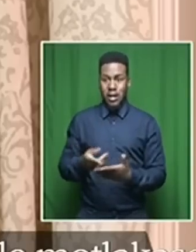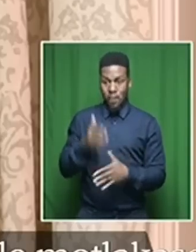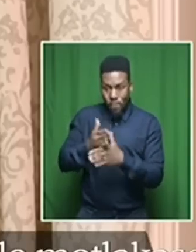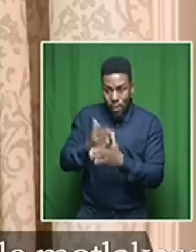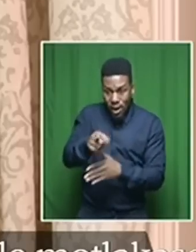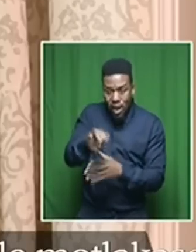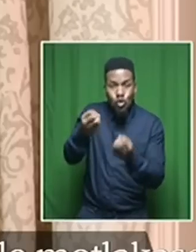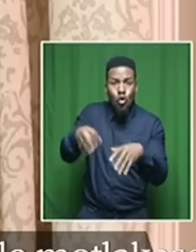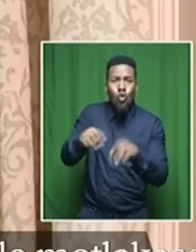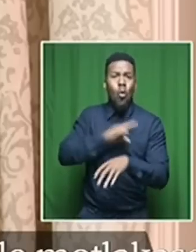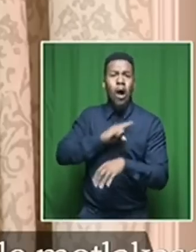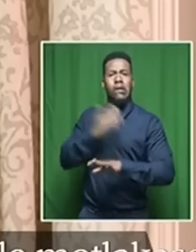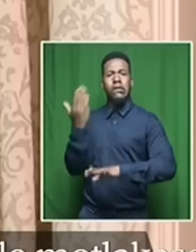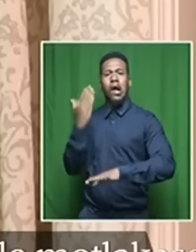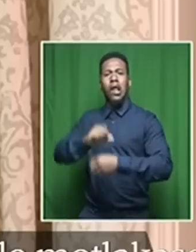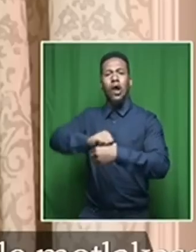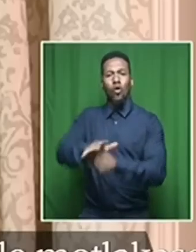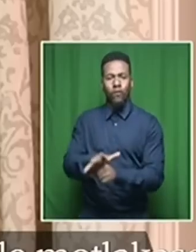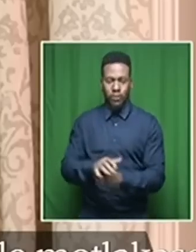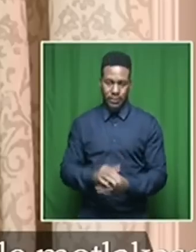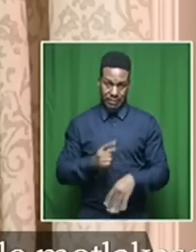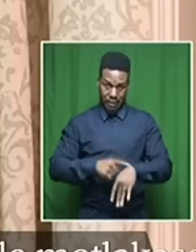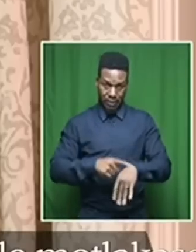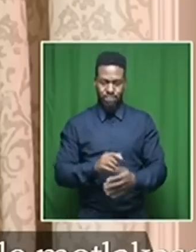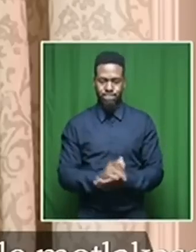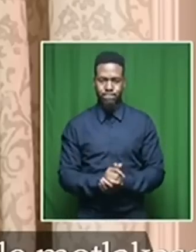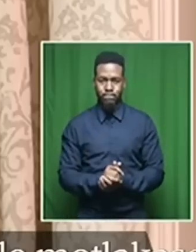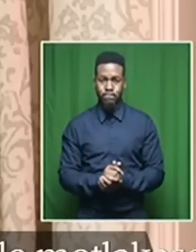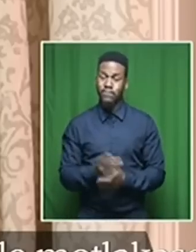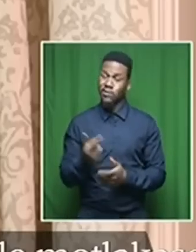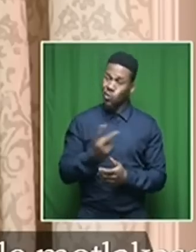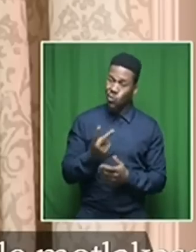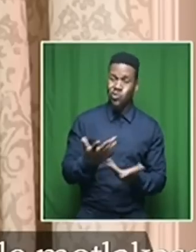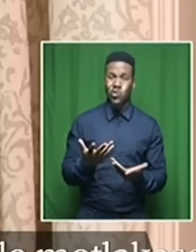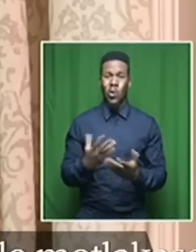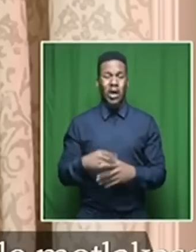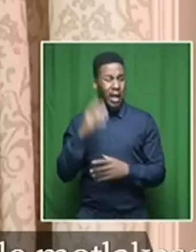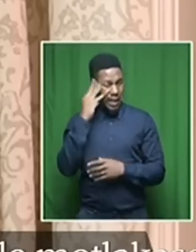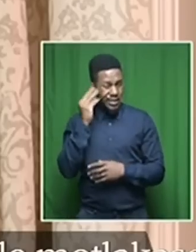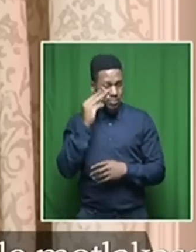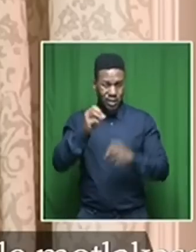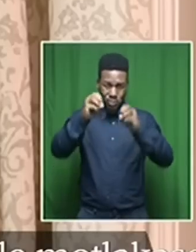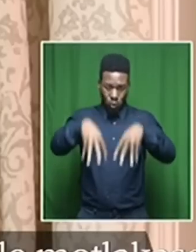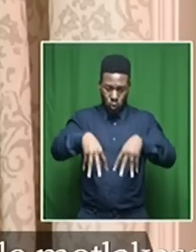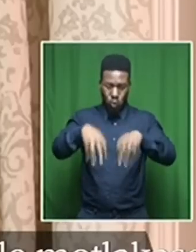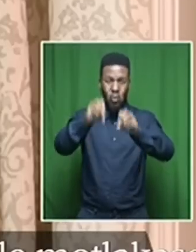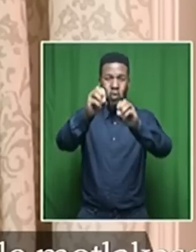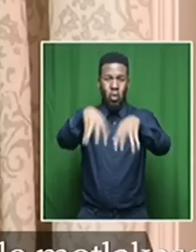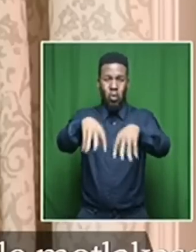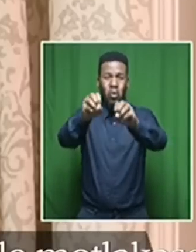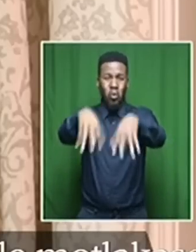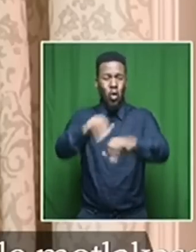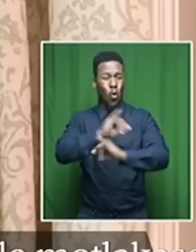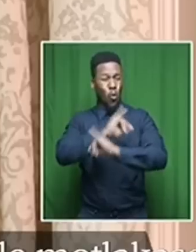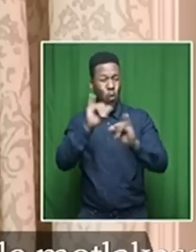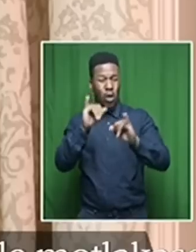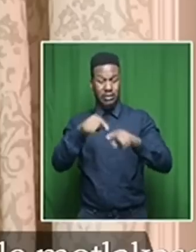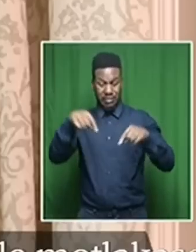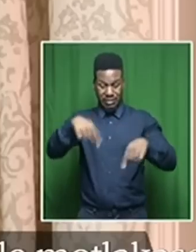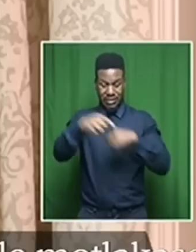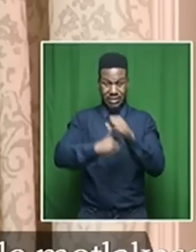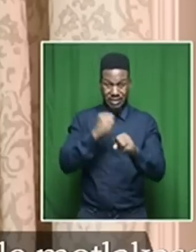COVID-19. While we experienced some of the worst load shedding ever in the first few months